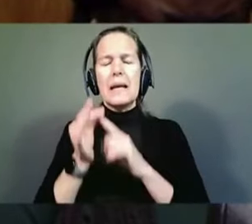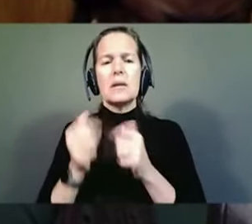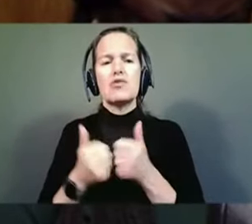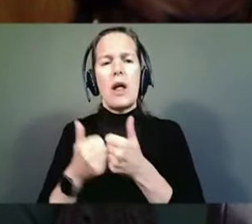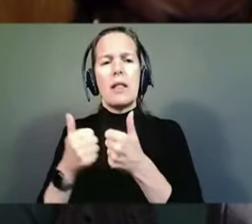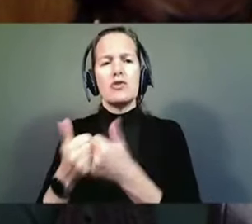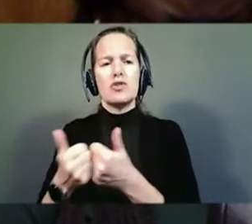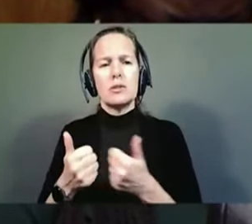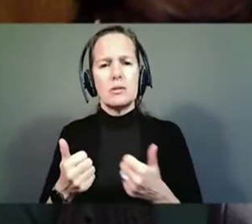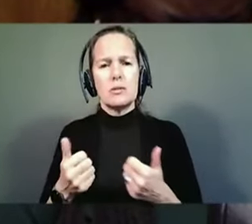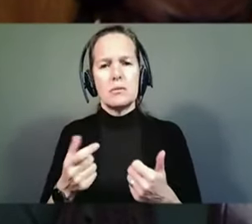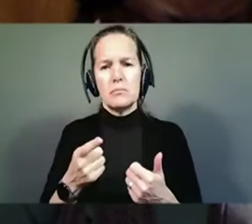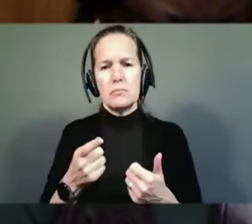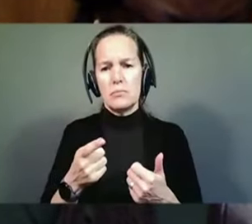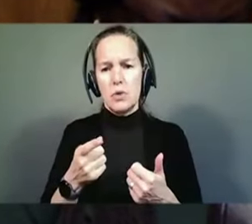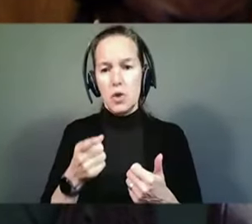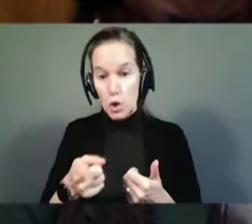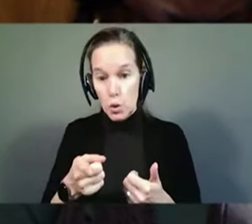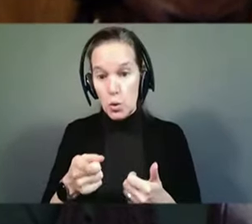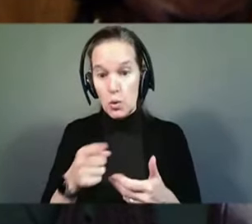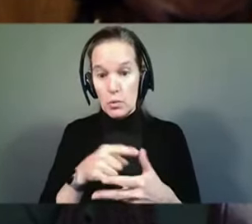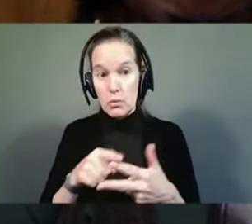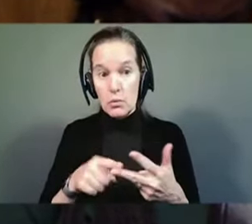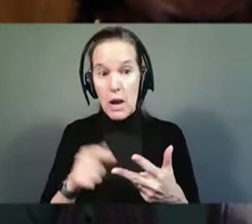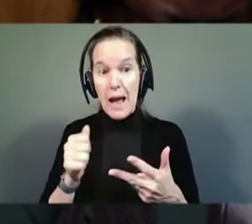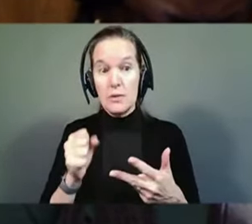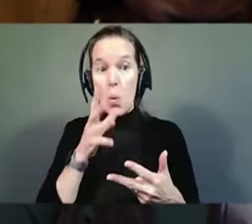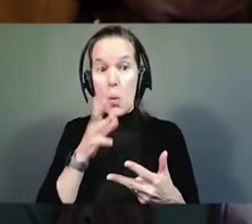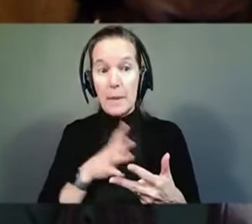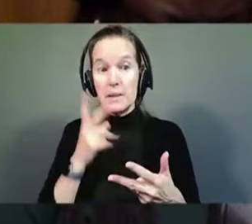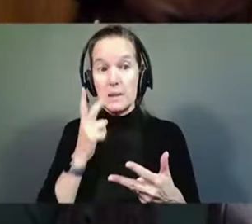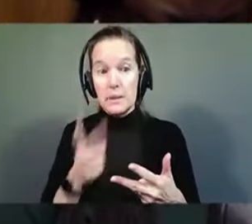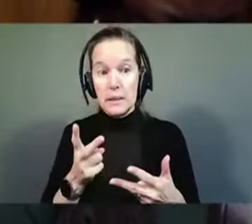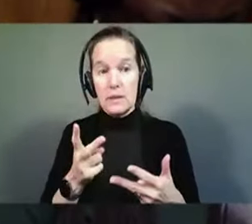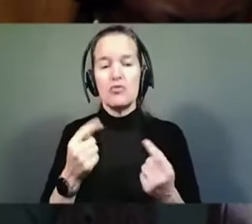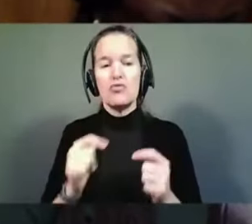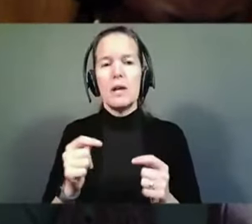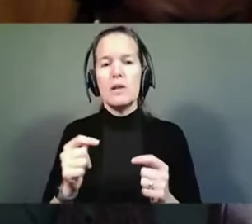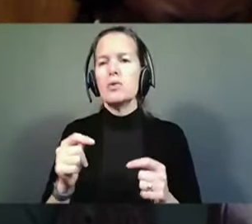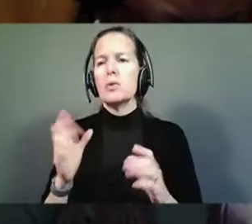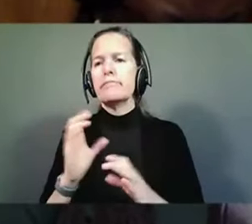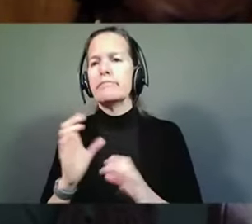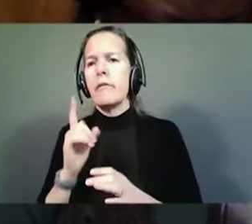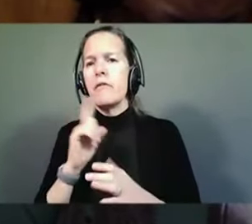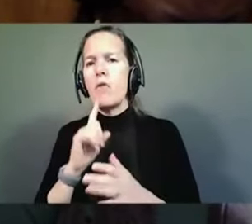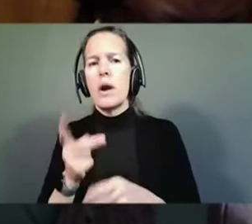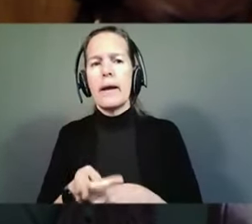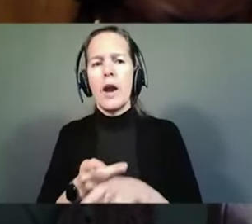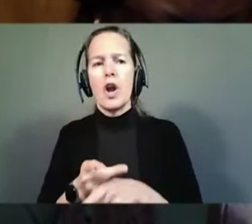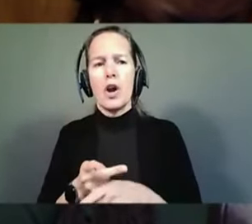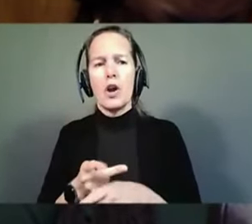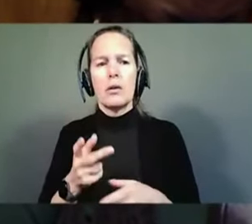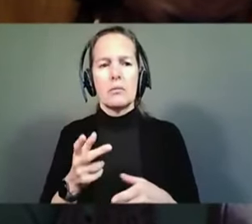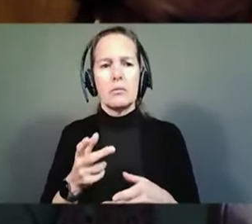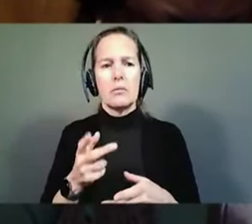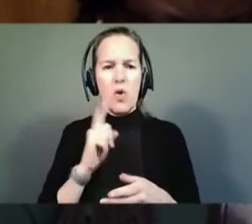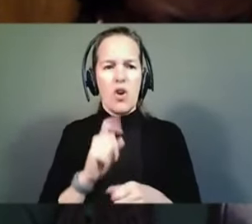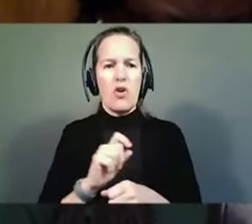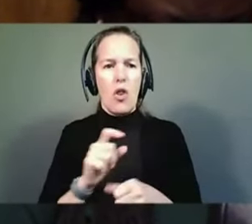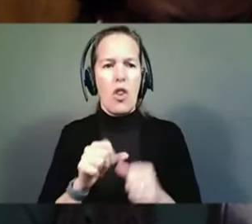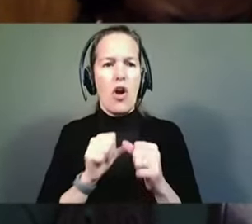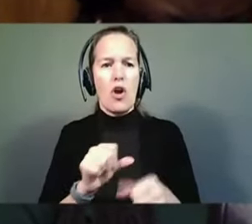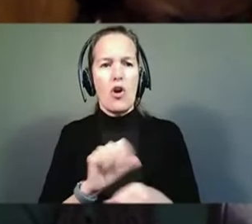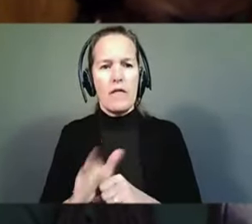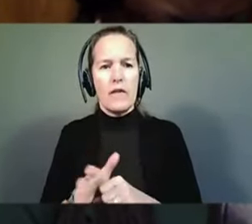seen as women seeking care and treatment for long COVID complications? And Ms. Vasquez, I'll start with you.